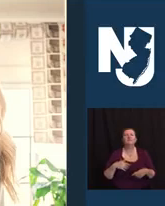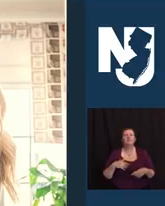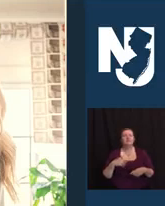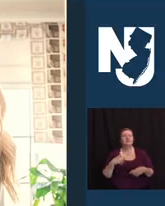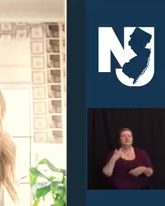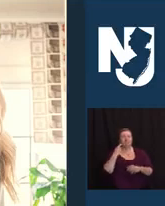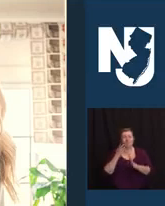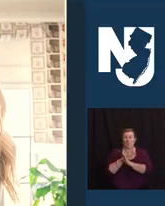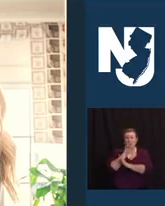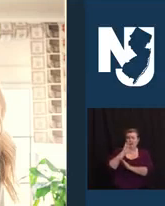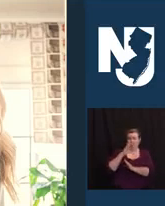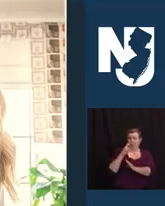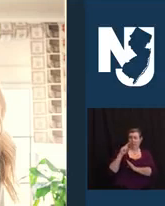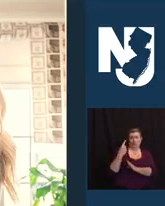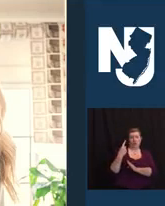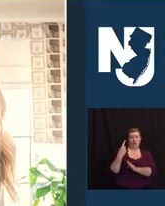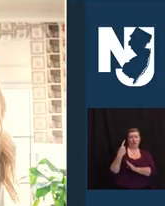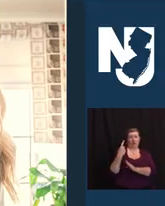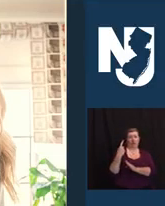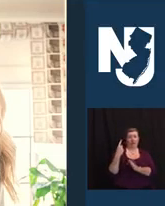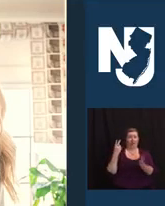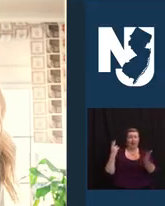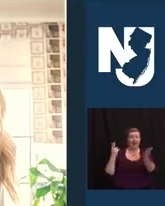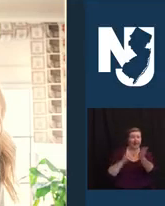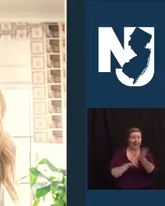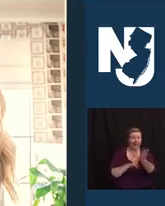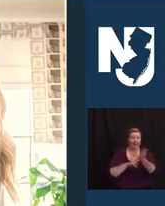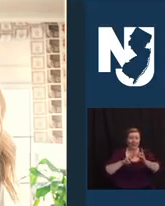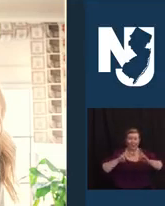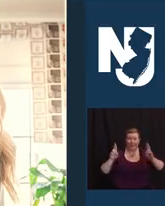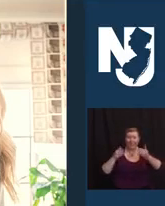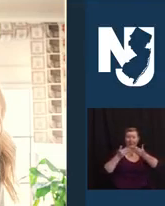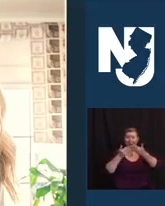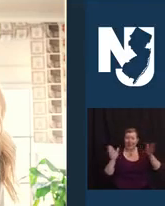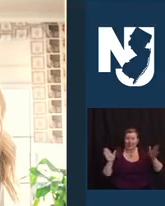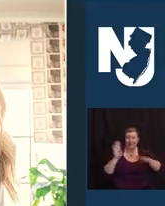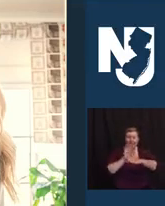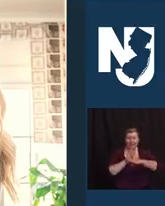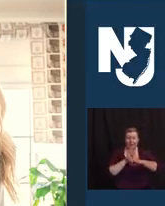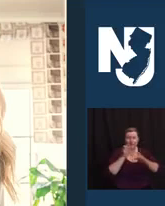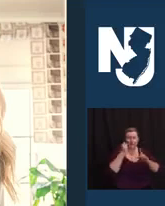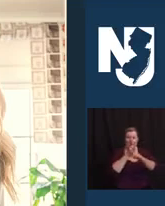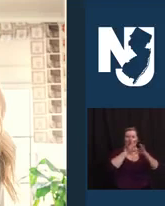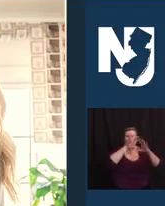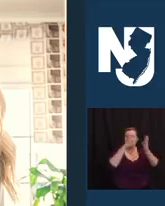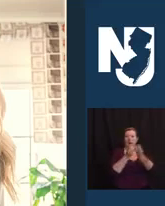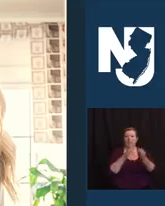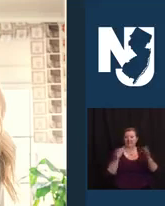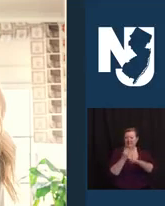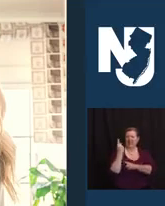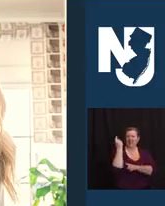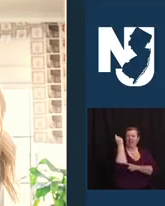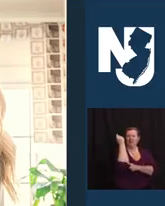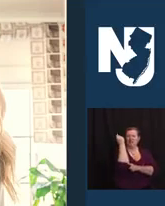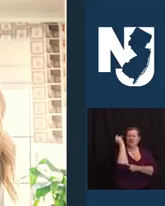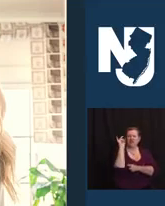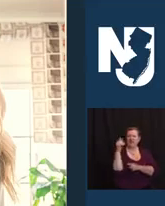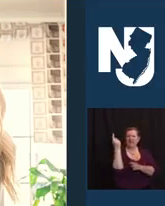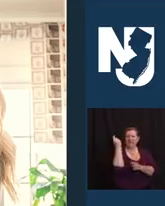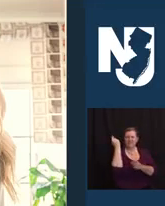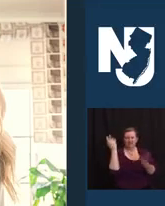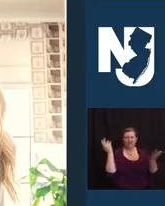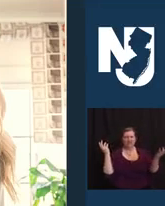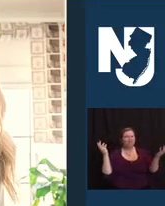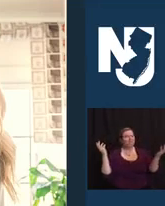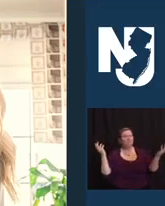not just keep up with the increasing number of orders for her candles, but to expand her business to include classes and private events. As Judy